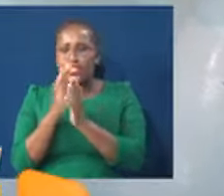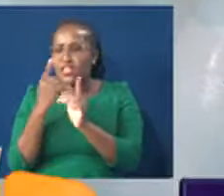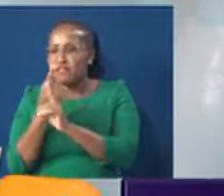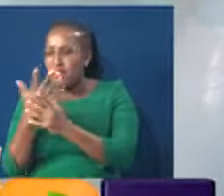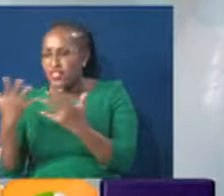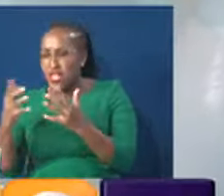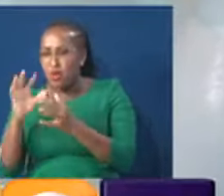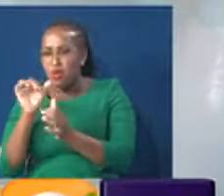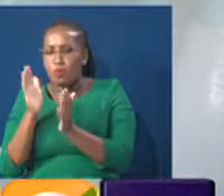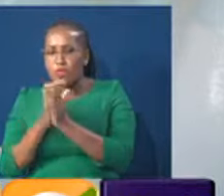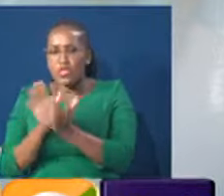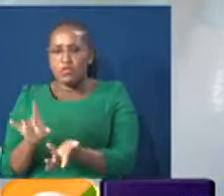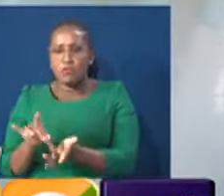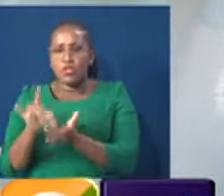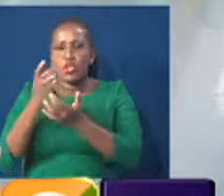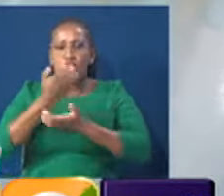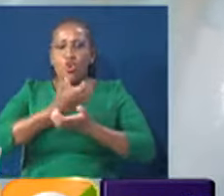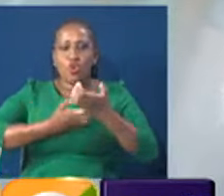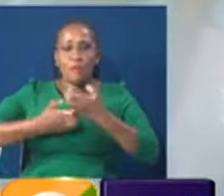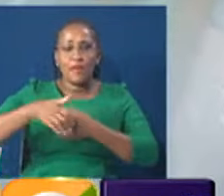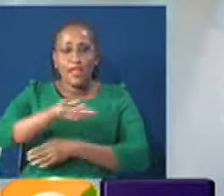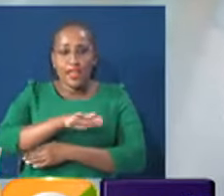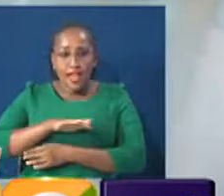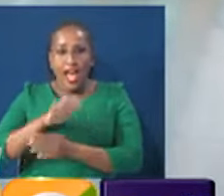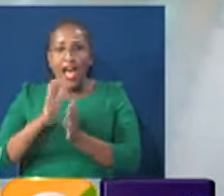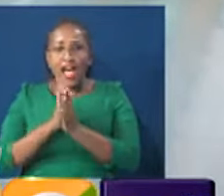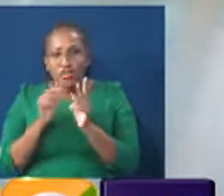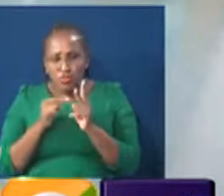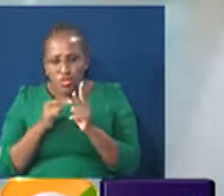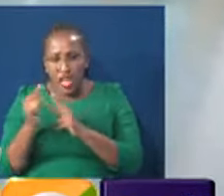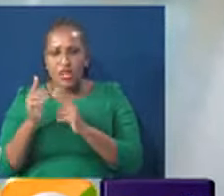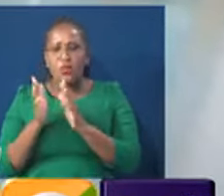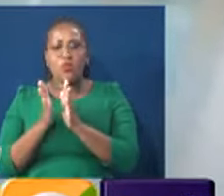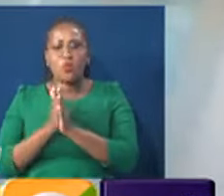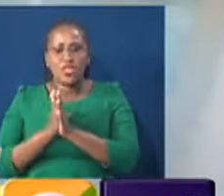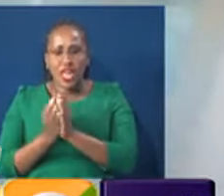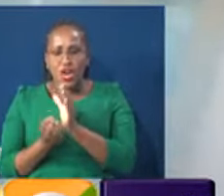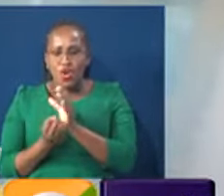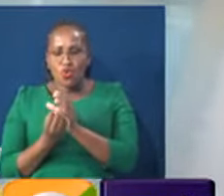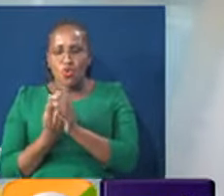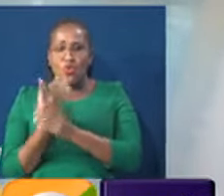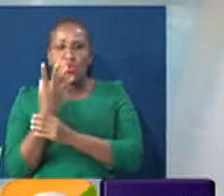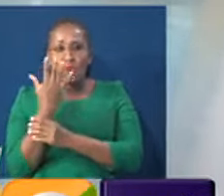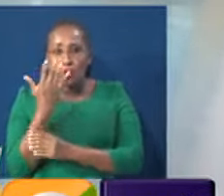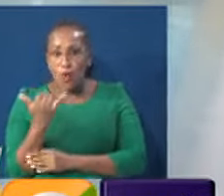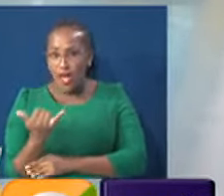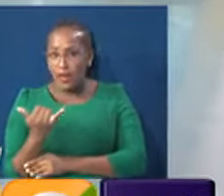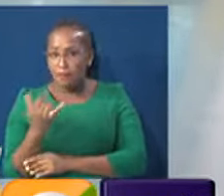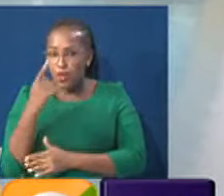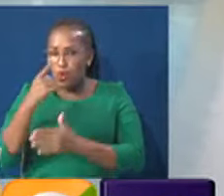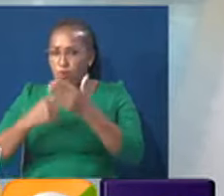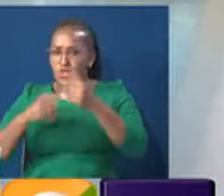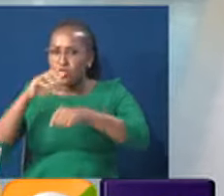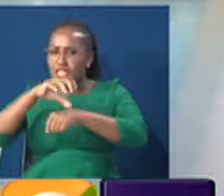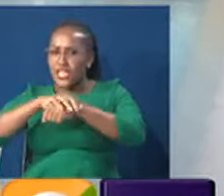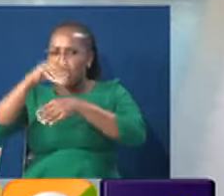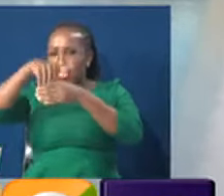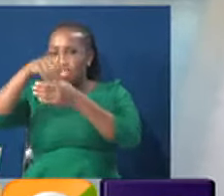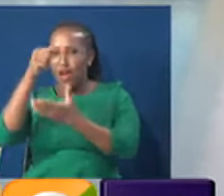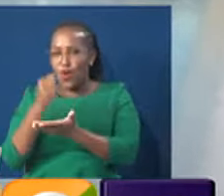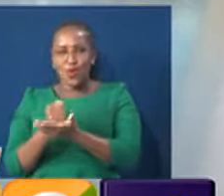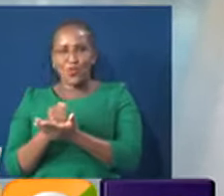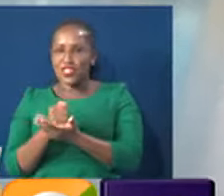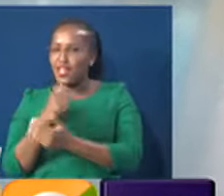to do with special economic zones, and actually restart the engine of growth. Because what we found in the office,